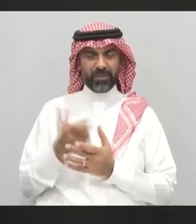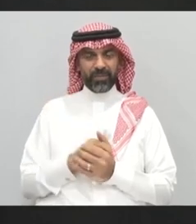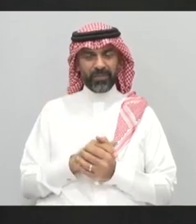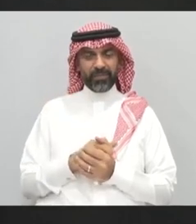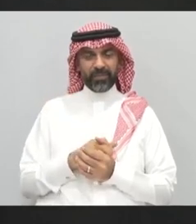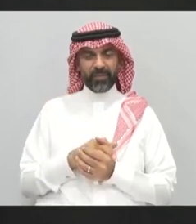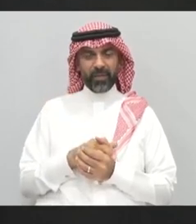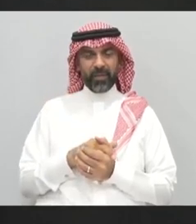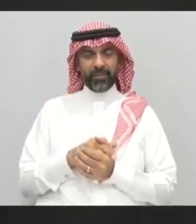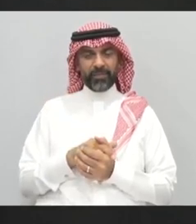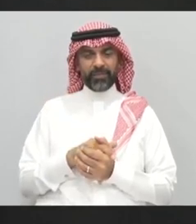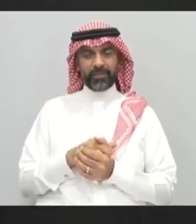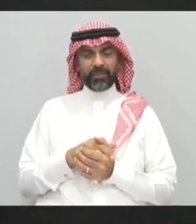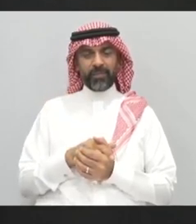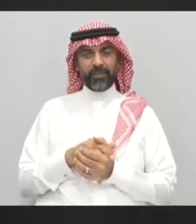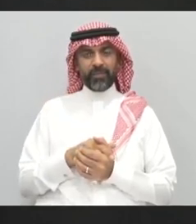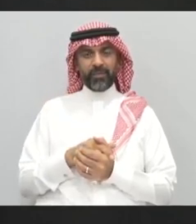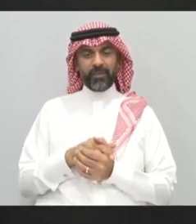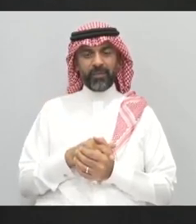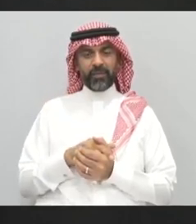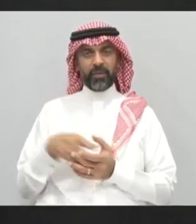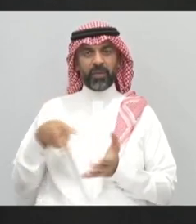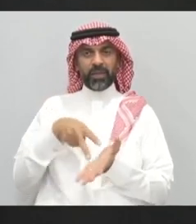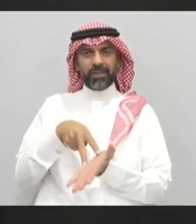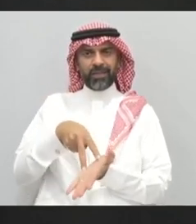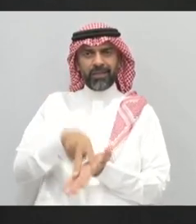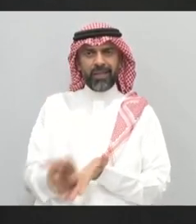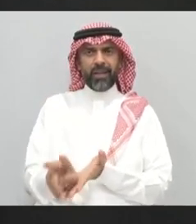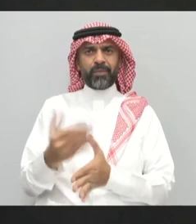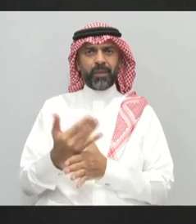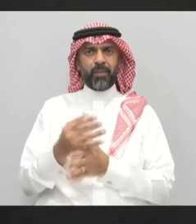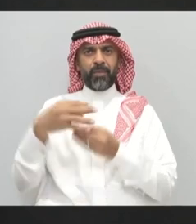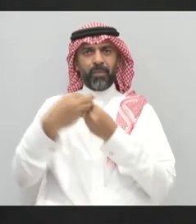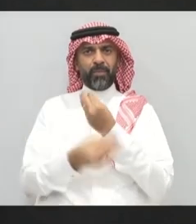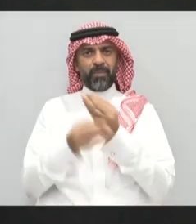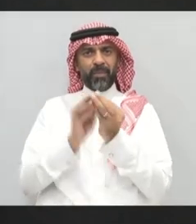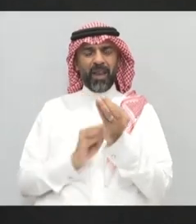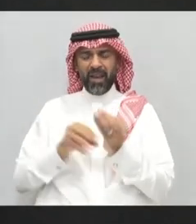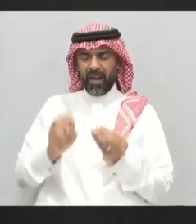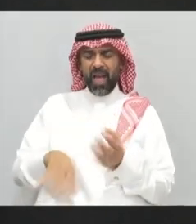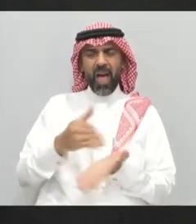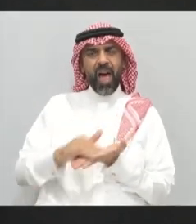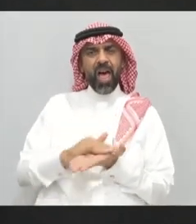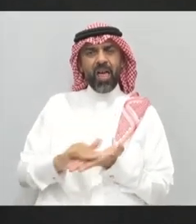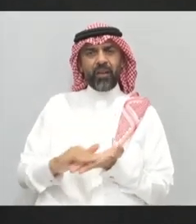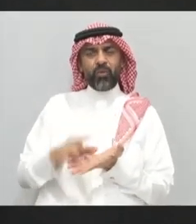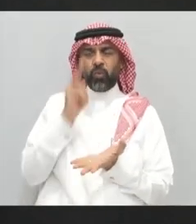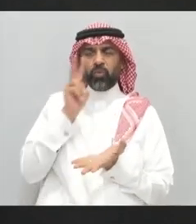Yes, he slips on the banana peel. Oh my God. Look